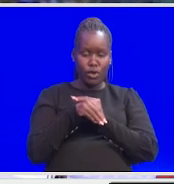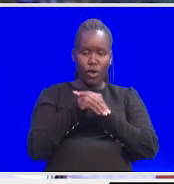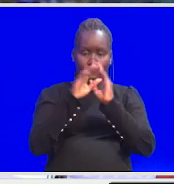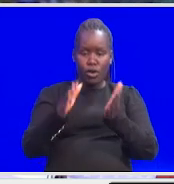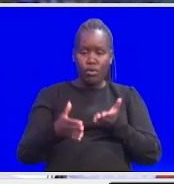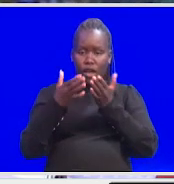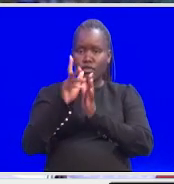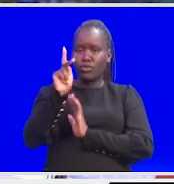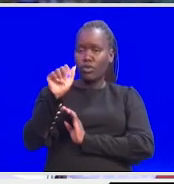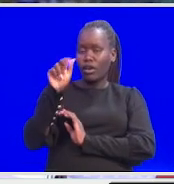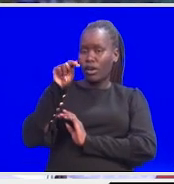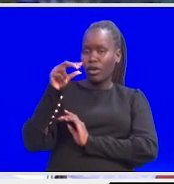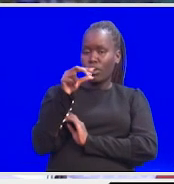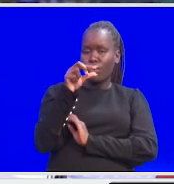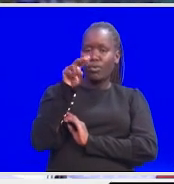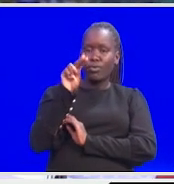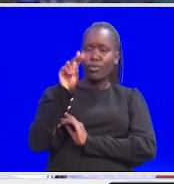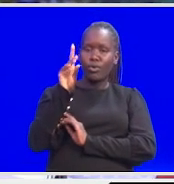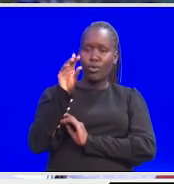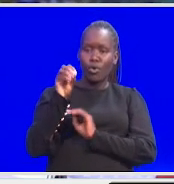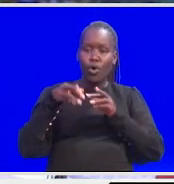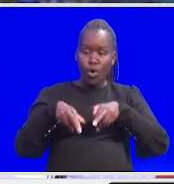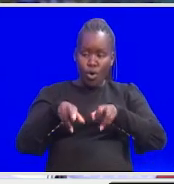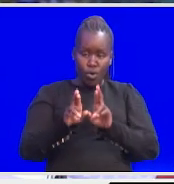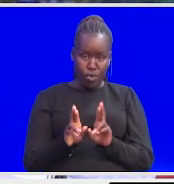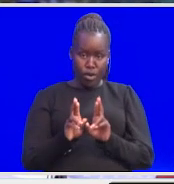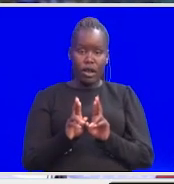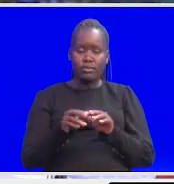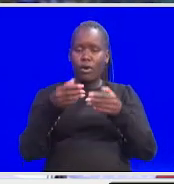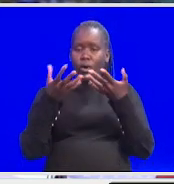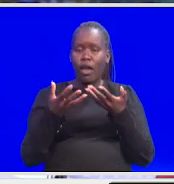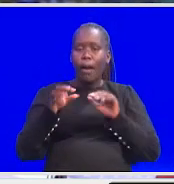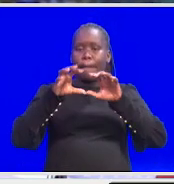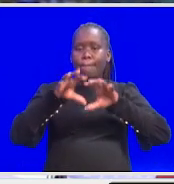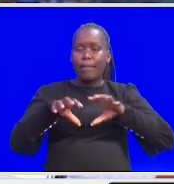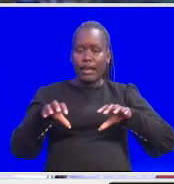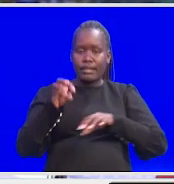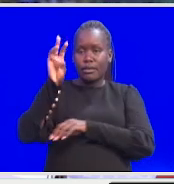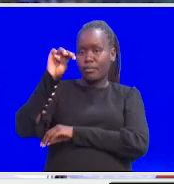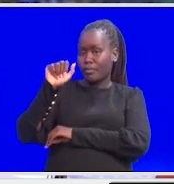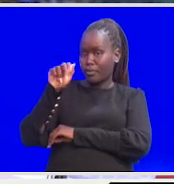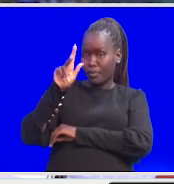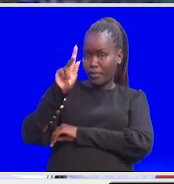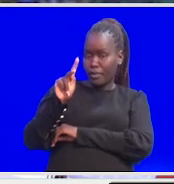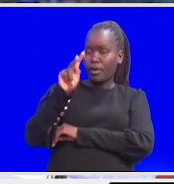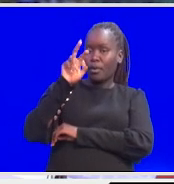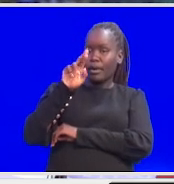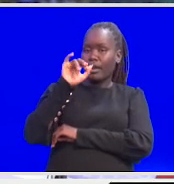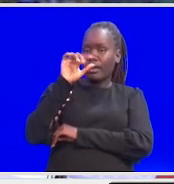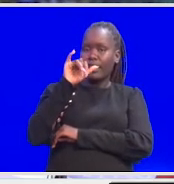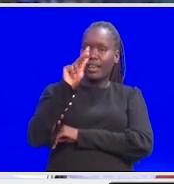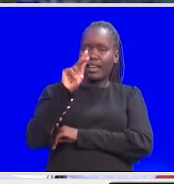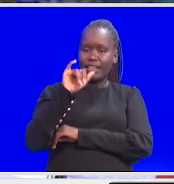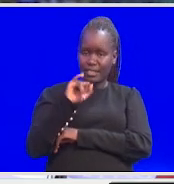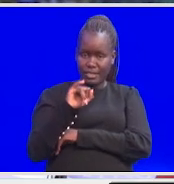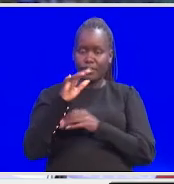to Kangundo Road Market, tension remains high as the Marikiti Market traders refuse to move to decongest